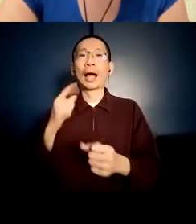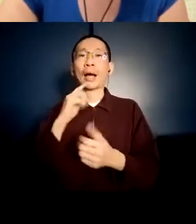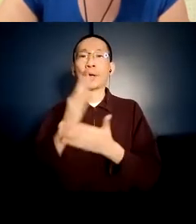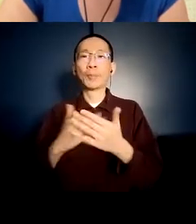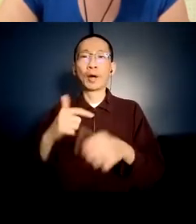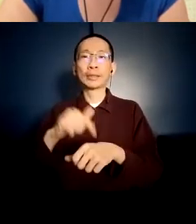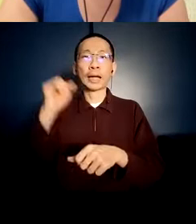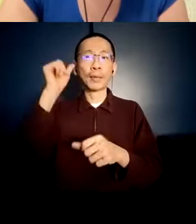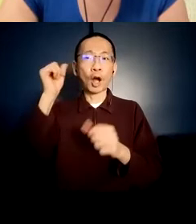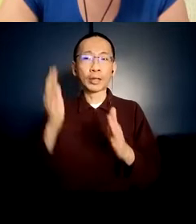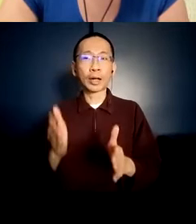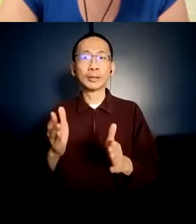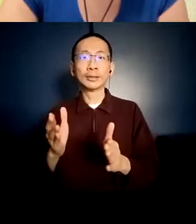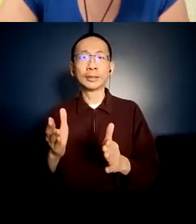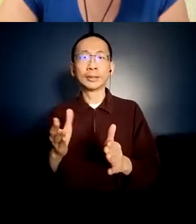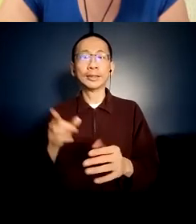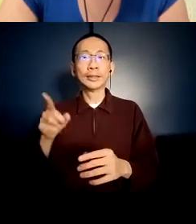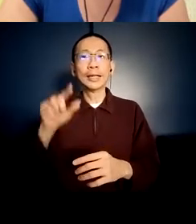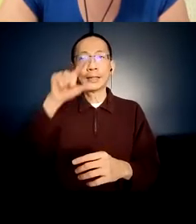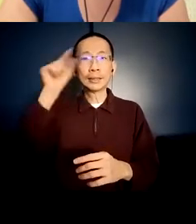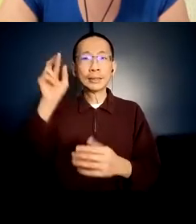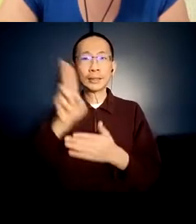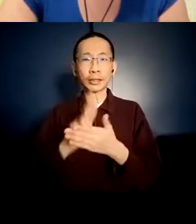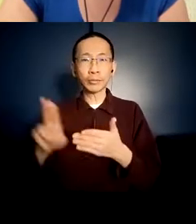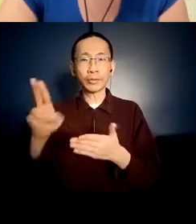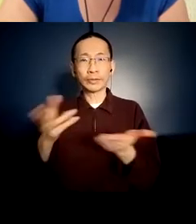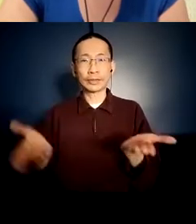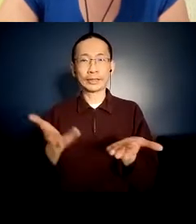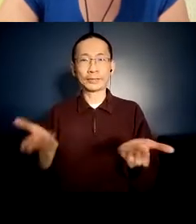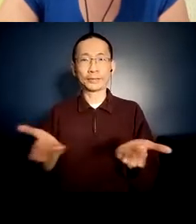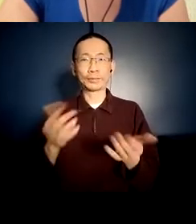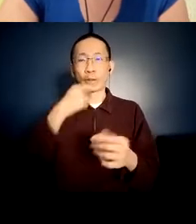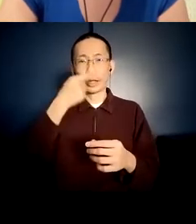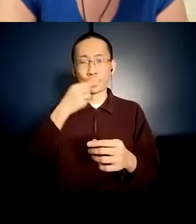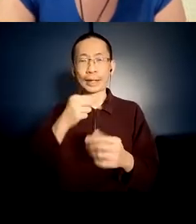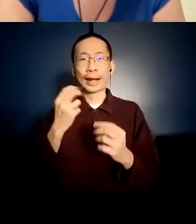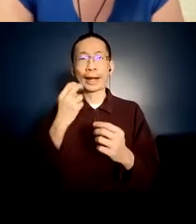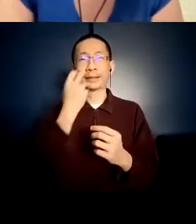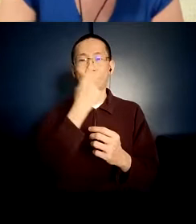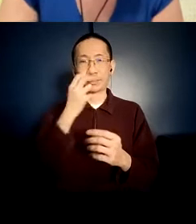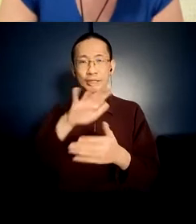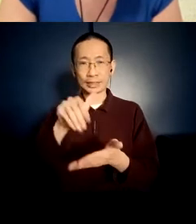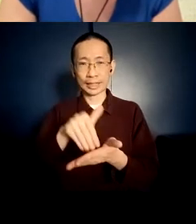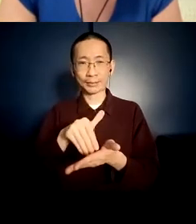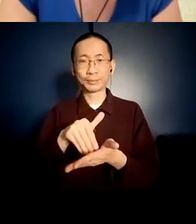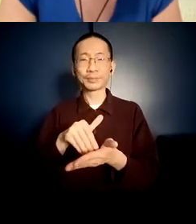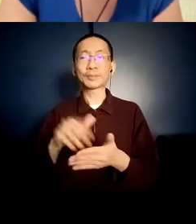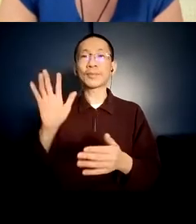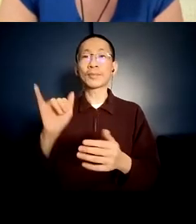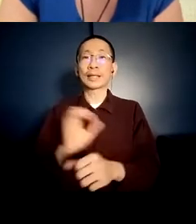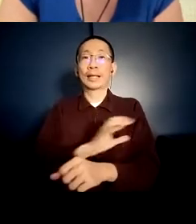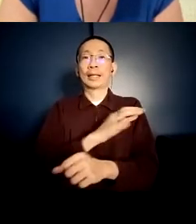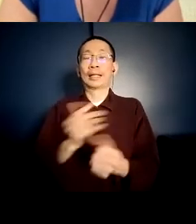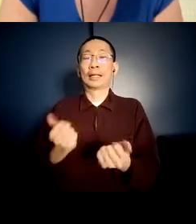part-time audiologist at Gallaudet University Hearing and Speech Center. And at that clinic, I